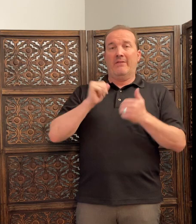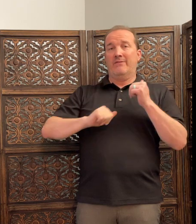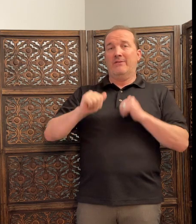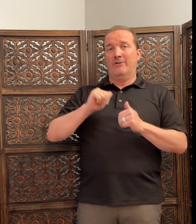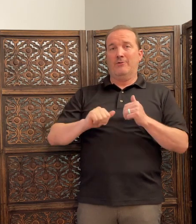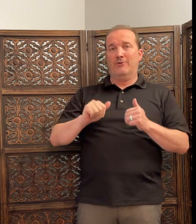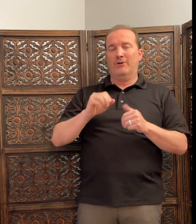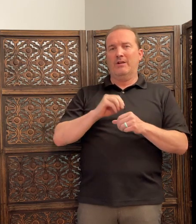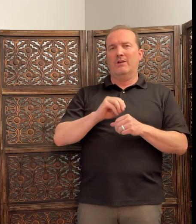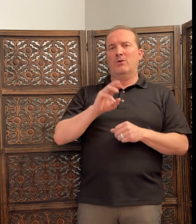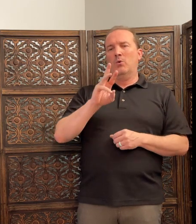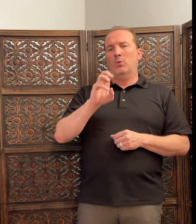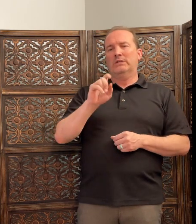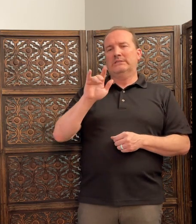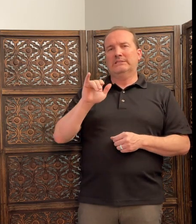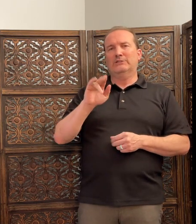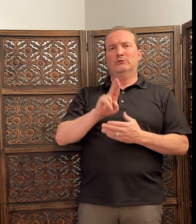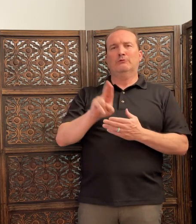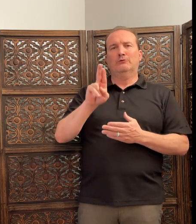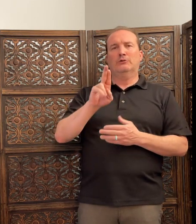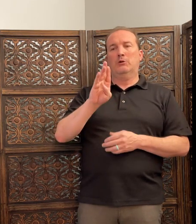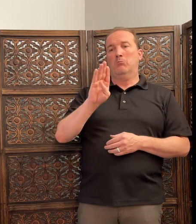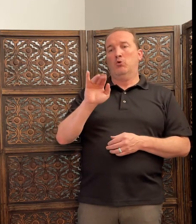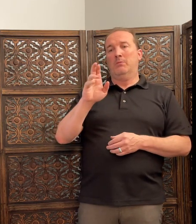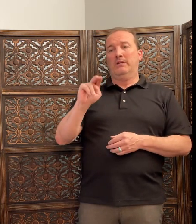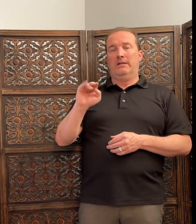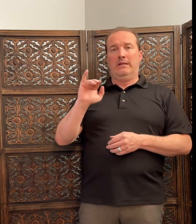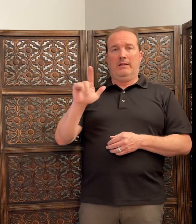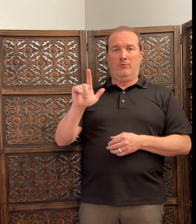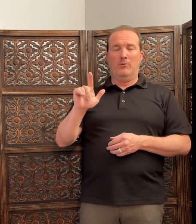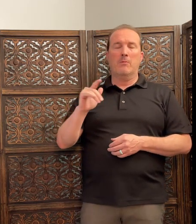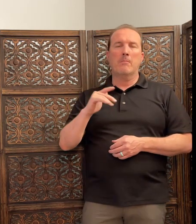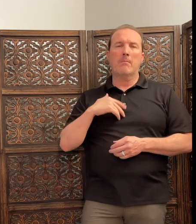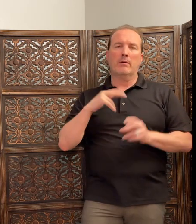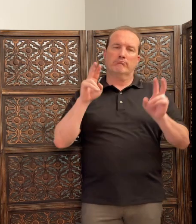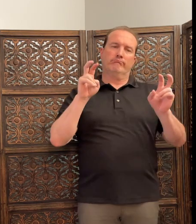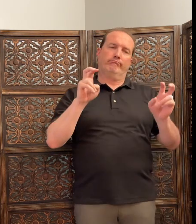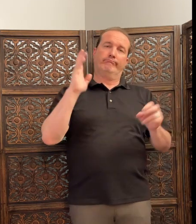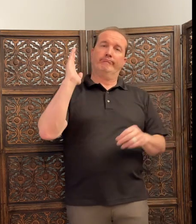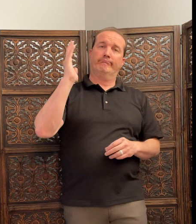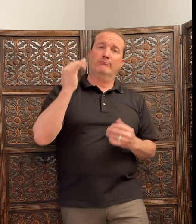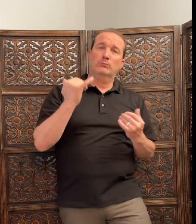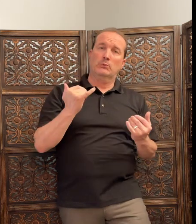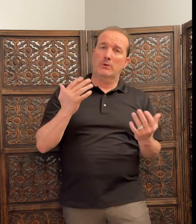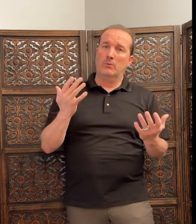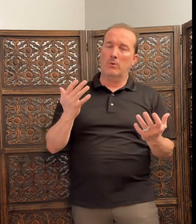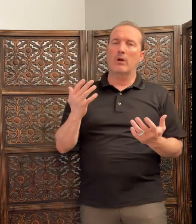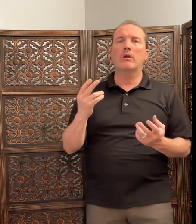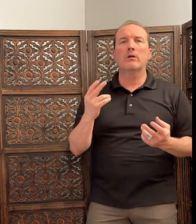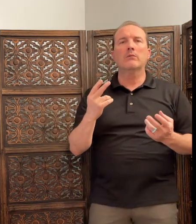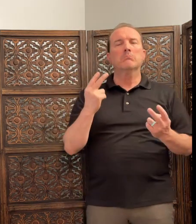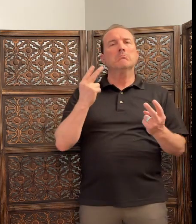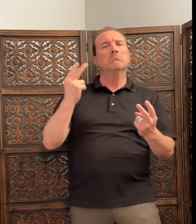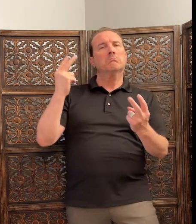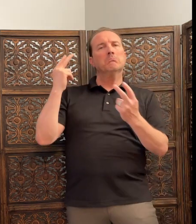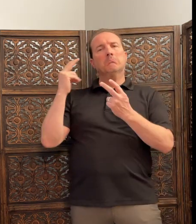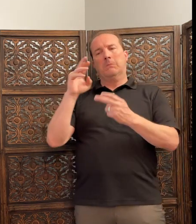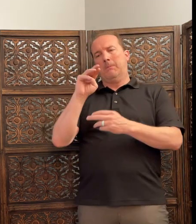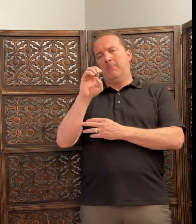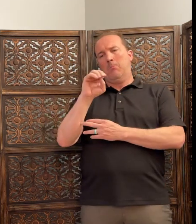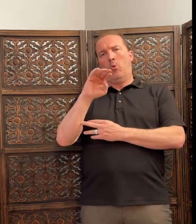in theater at Illinois Wesleyan University in Bloomington, Illinois. The title of my lecture for you today